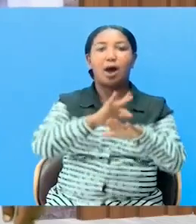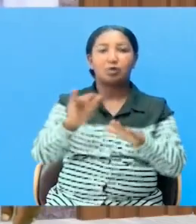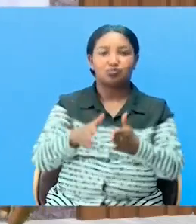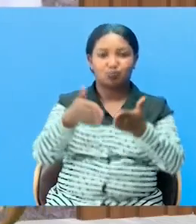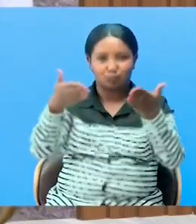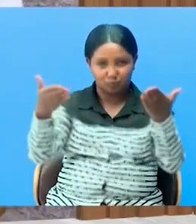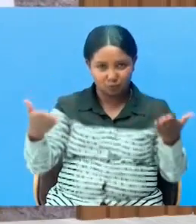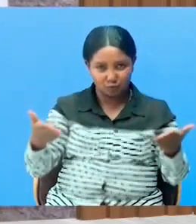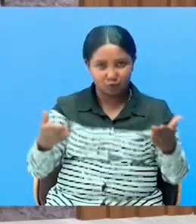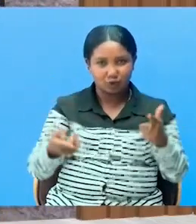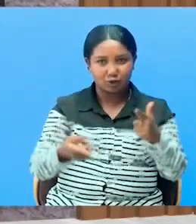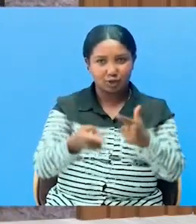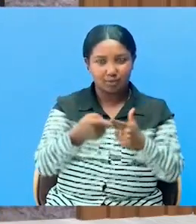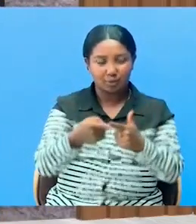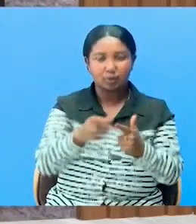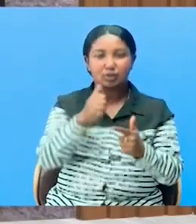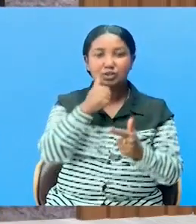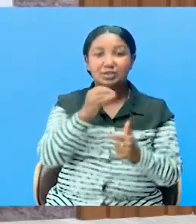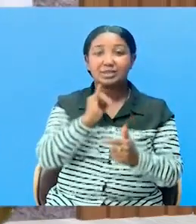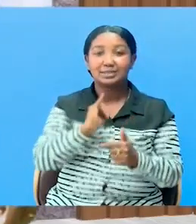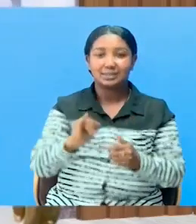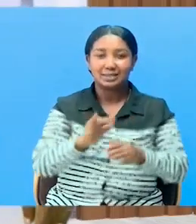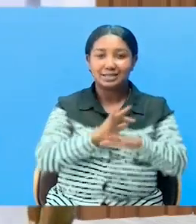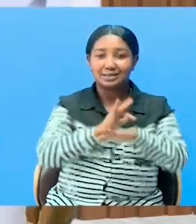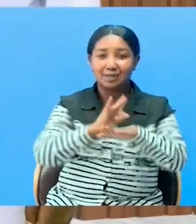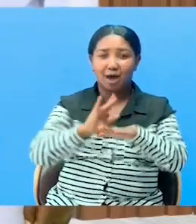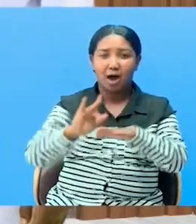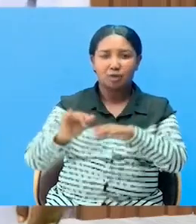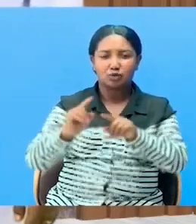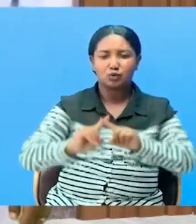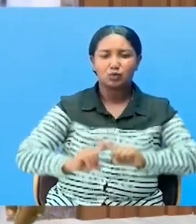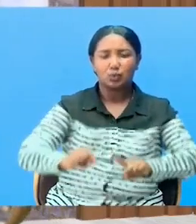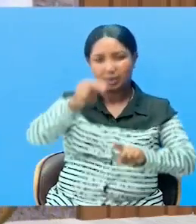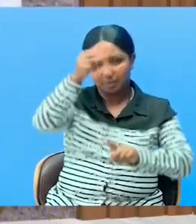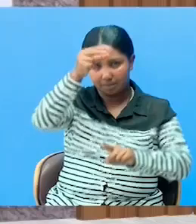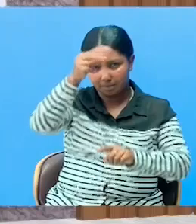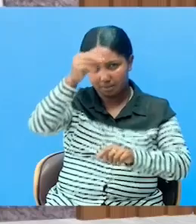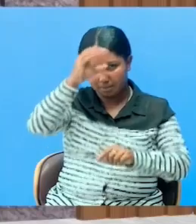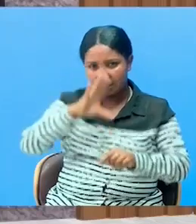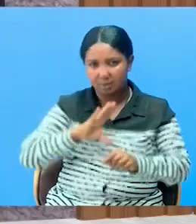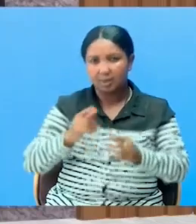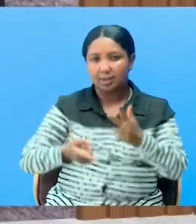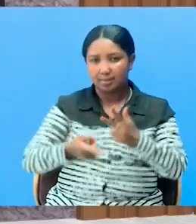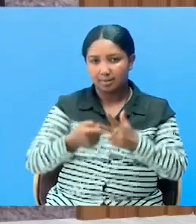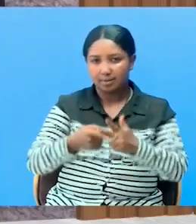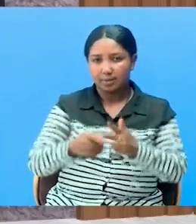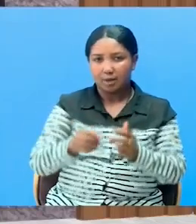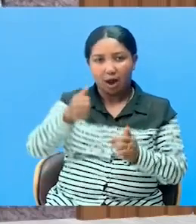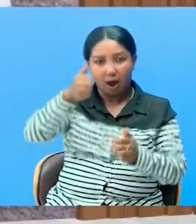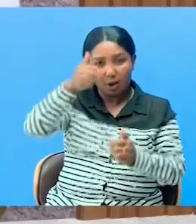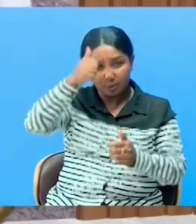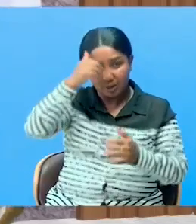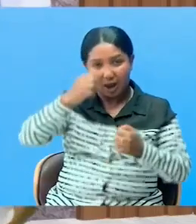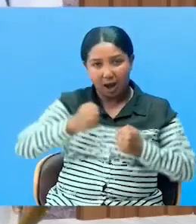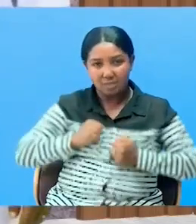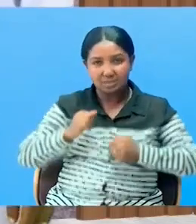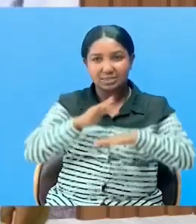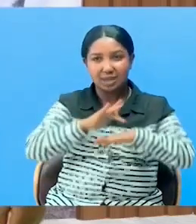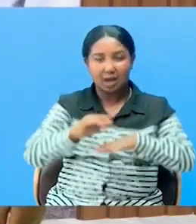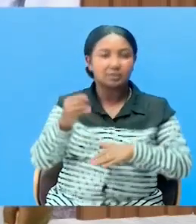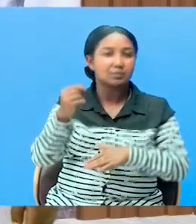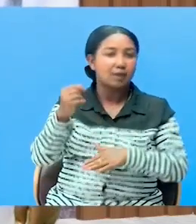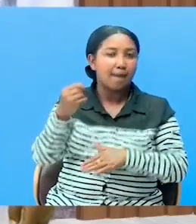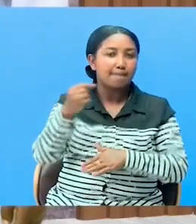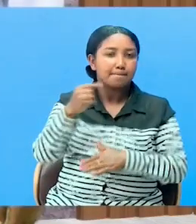book. Number 2, she is dash unique person. Number 3, Abdi has dash pen.